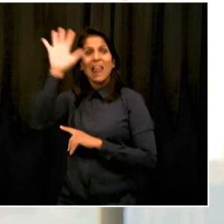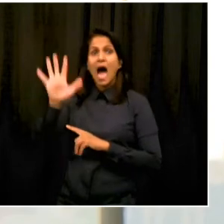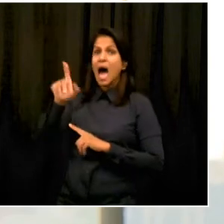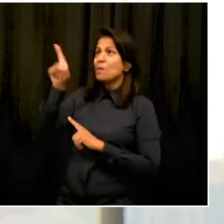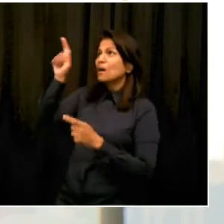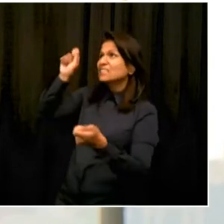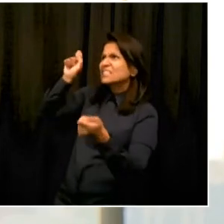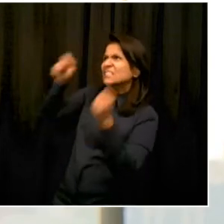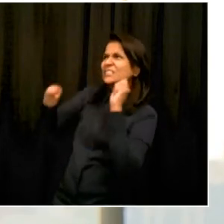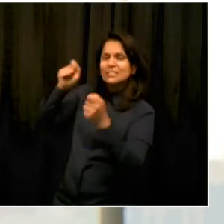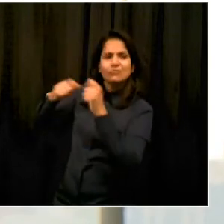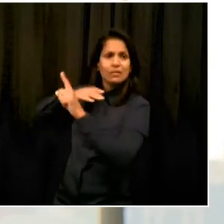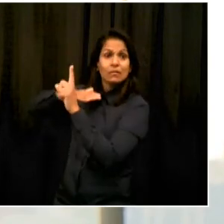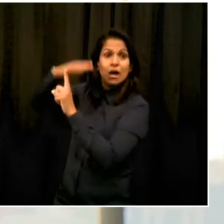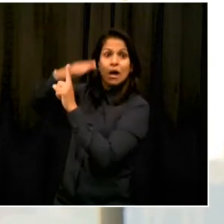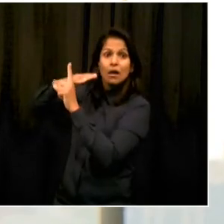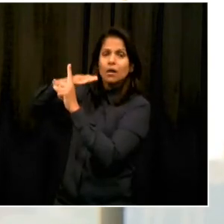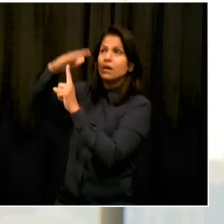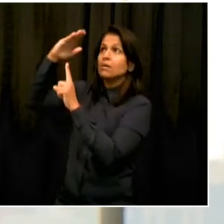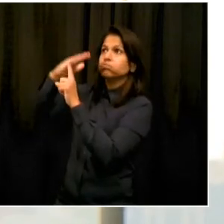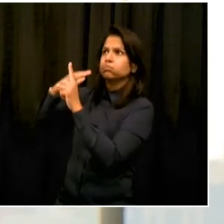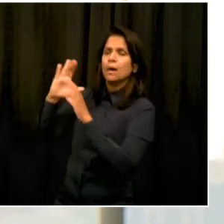So,